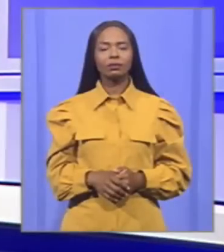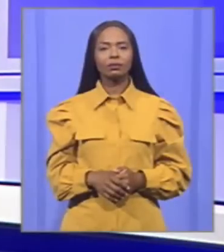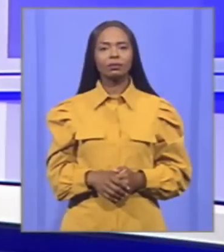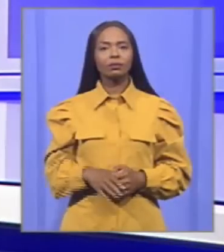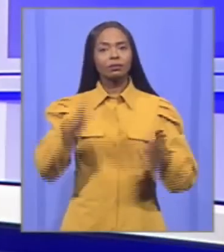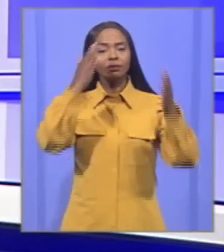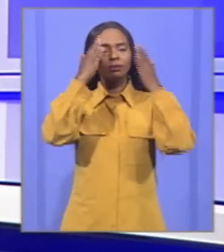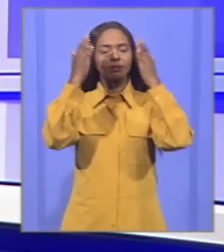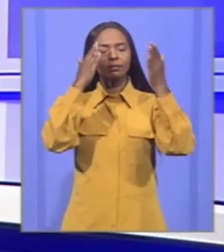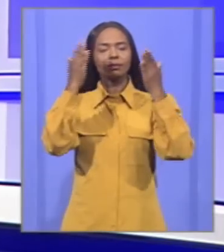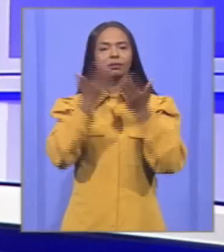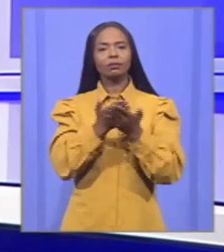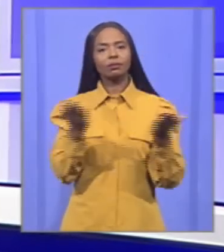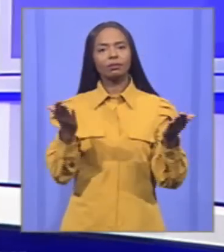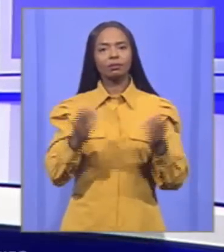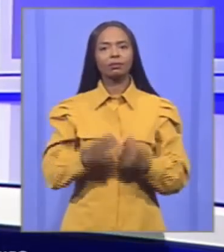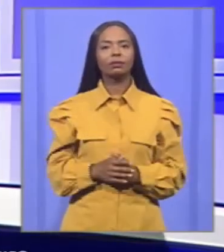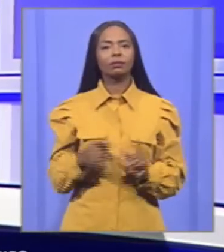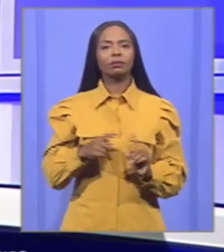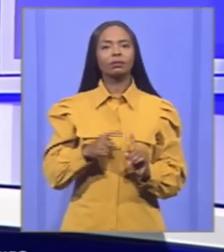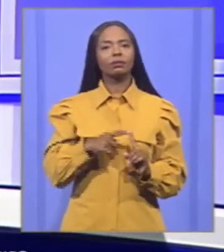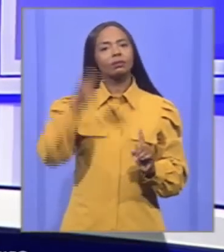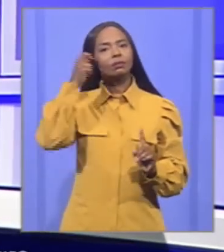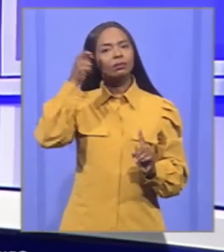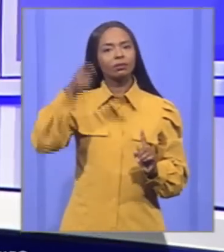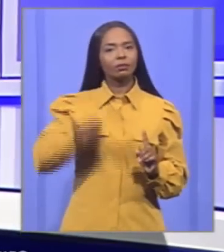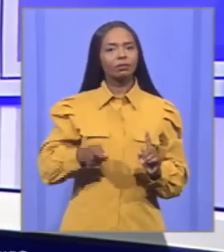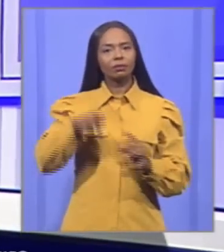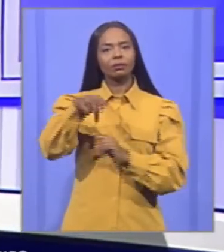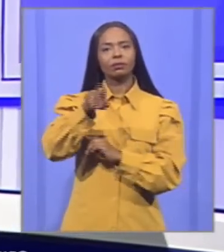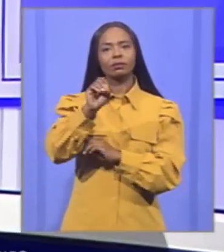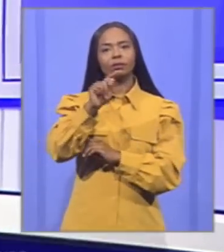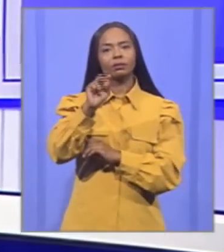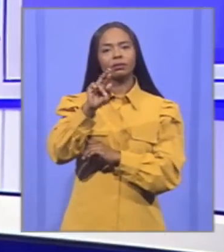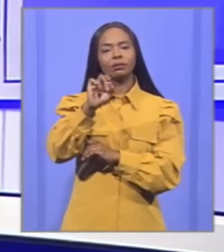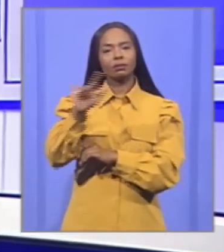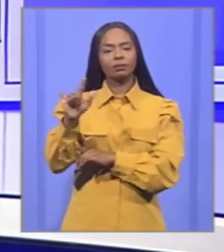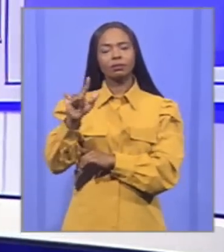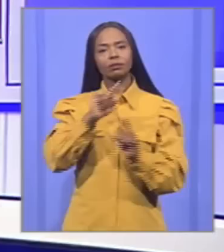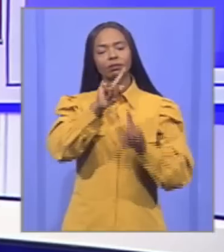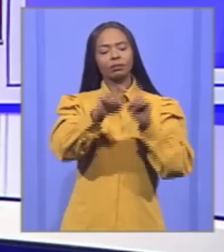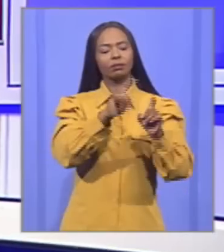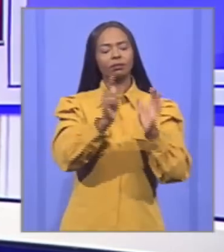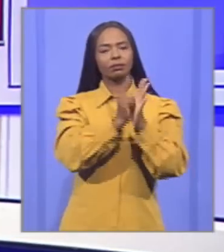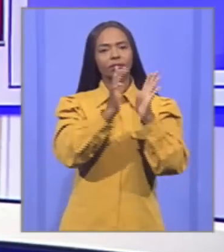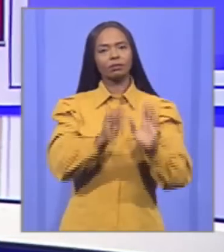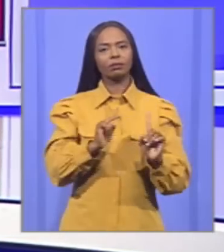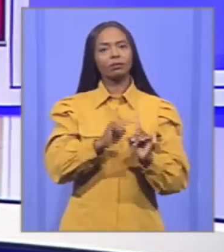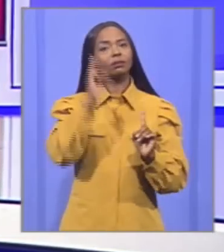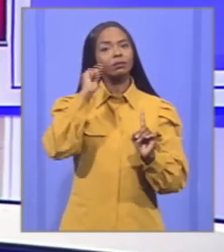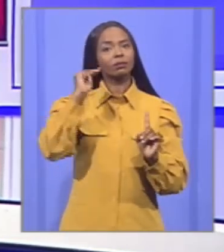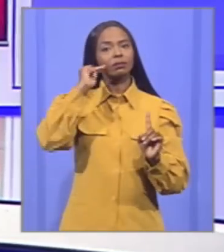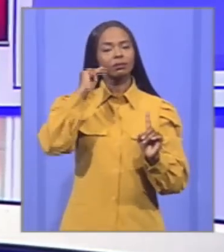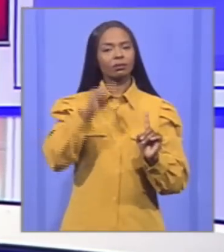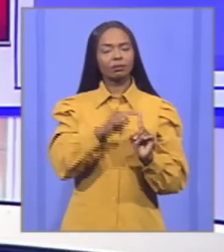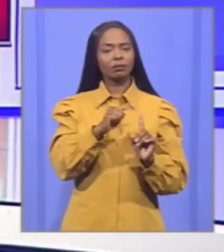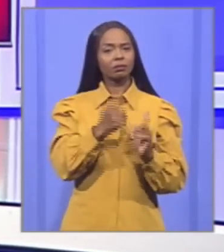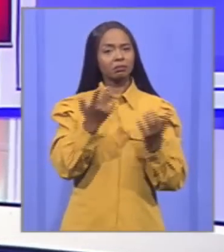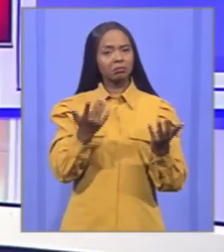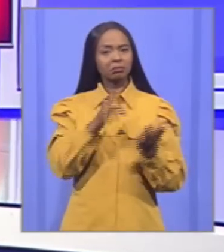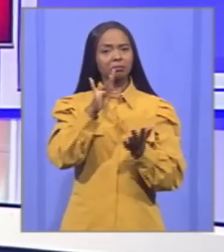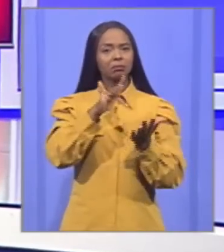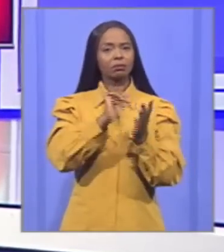Madume ba gaetsho, moatlhodi Sulet Potteril o buditse babueledi ba Musa Kgotlano Sivio Mapisanqakula gore a maemo a